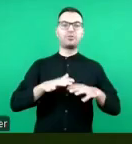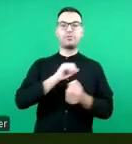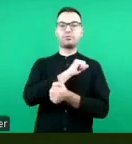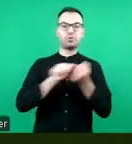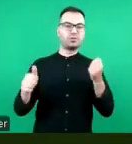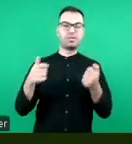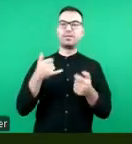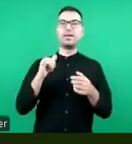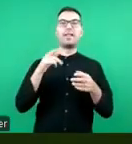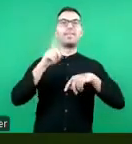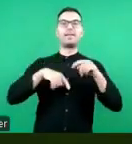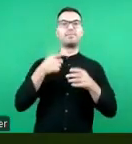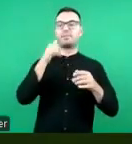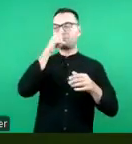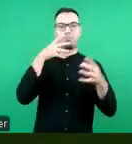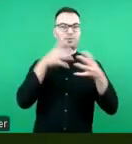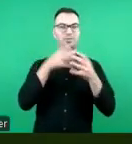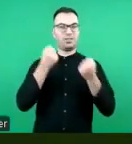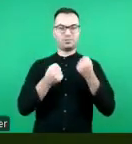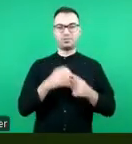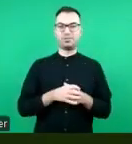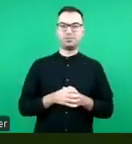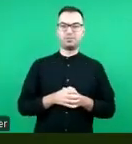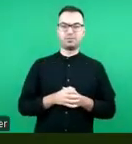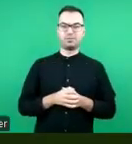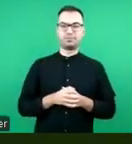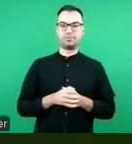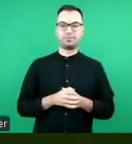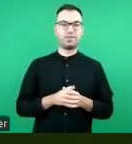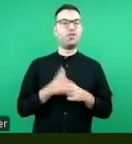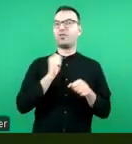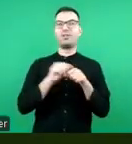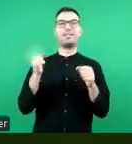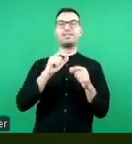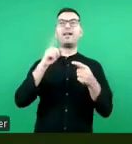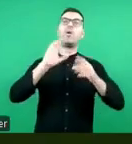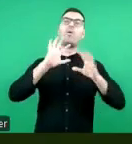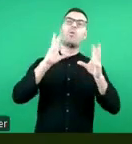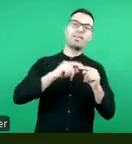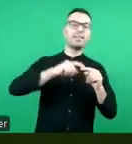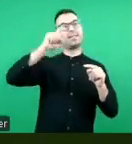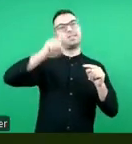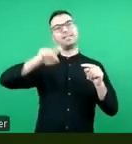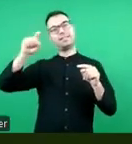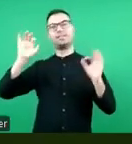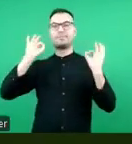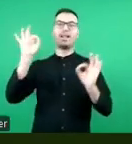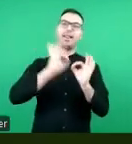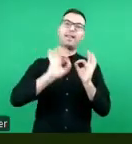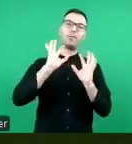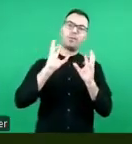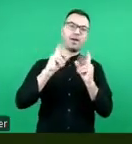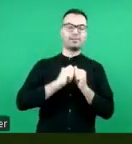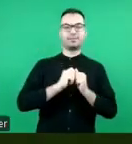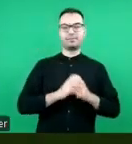it happens often in a way that it's not like really nice, statistically super awesome design. It's just like running